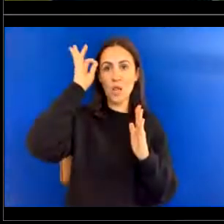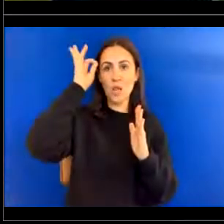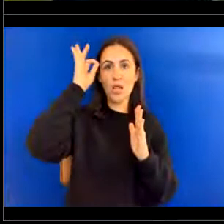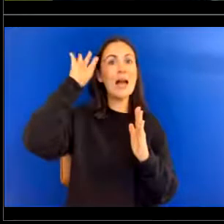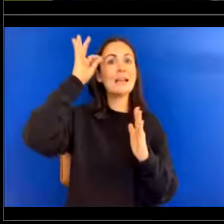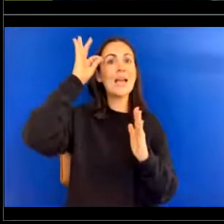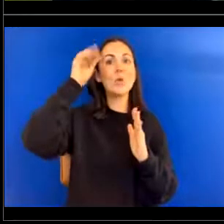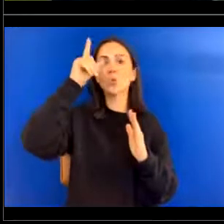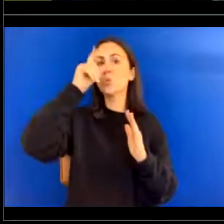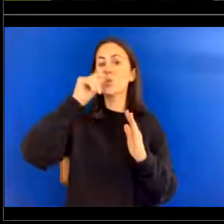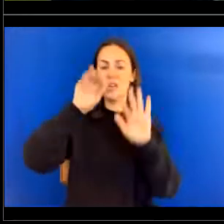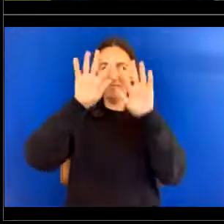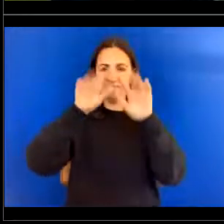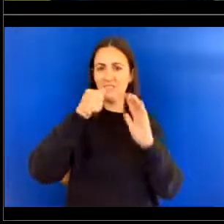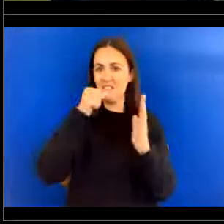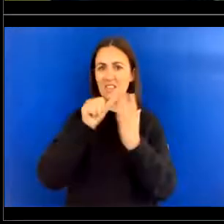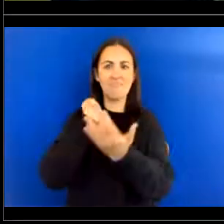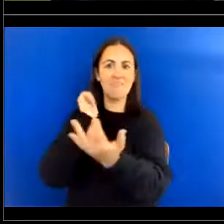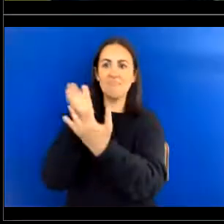nuisance order.